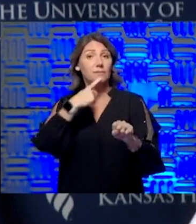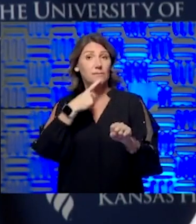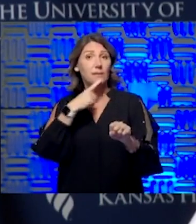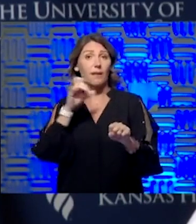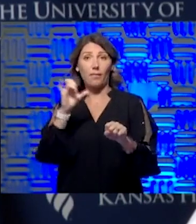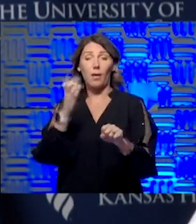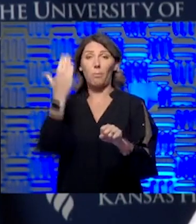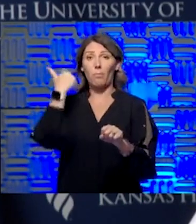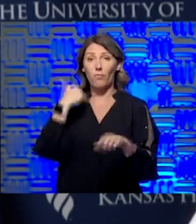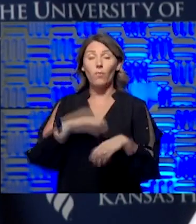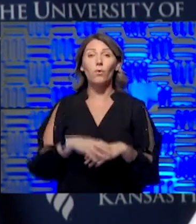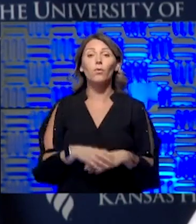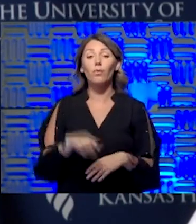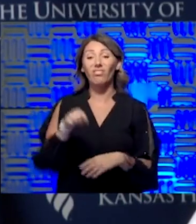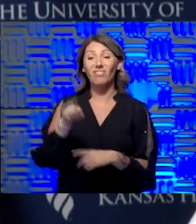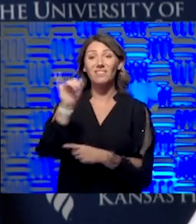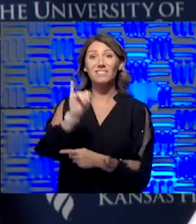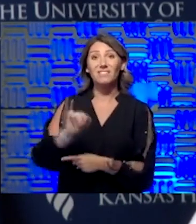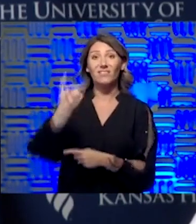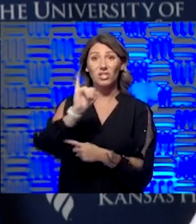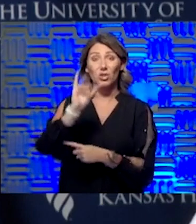morning.